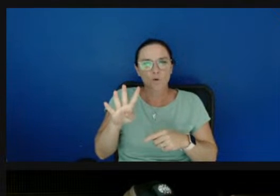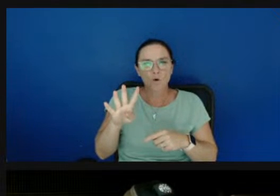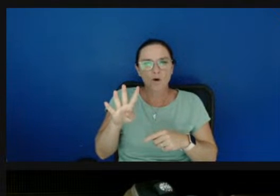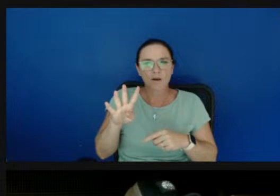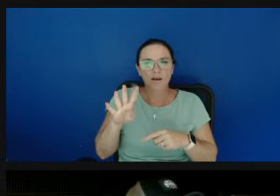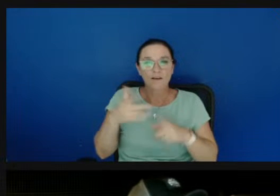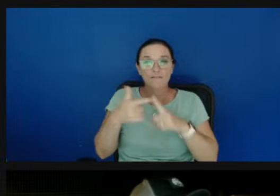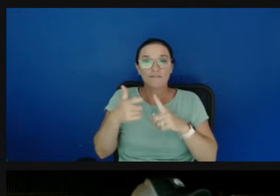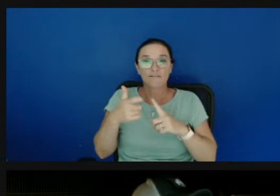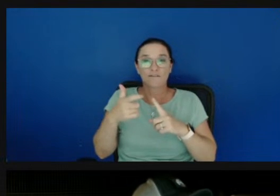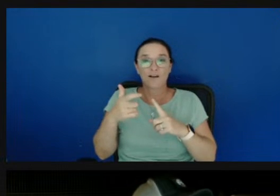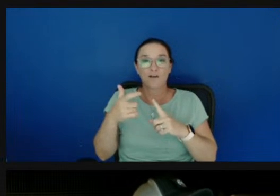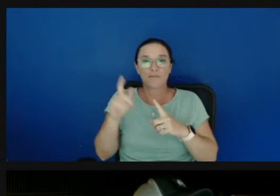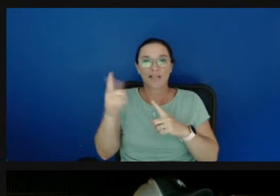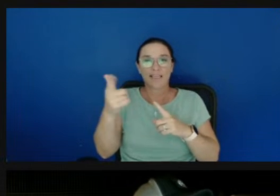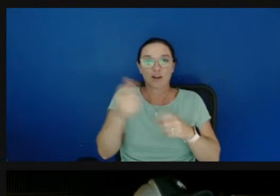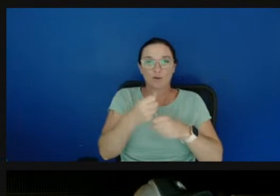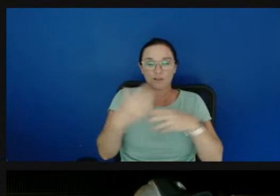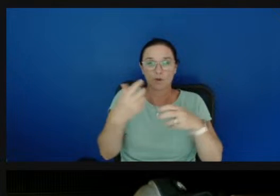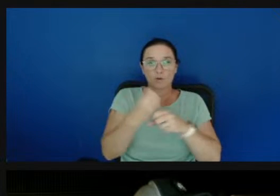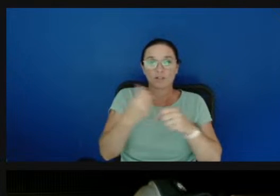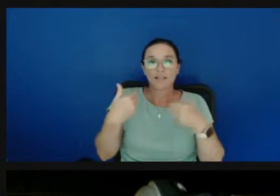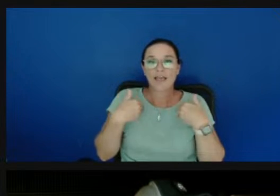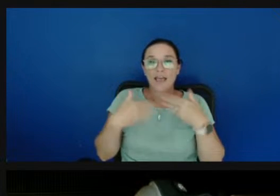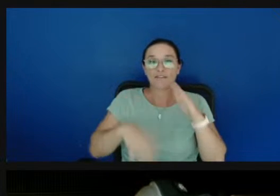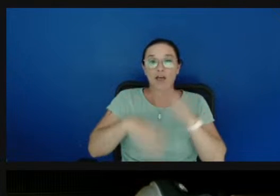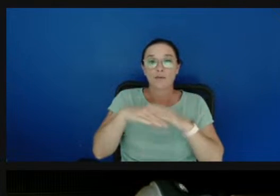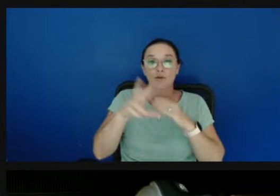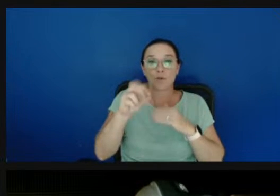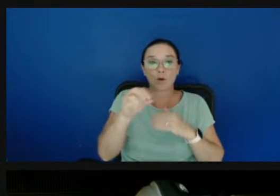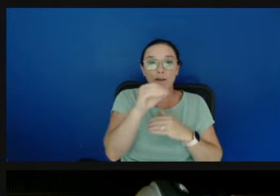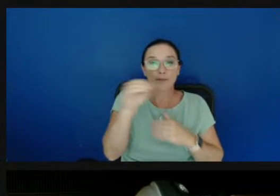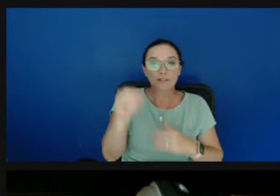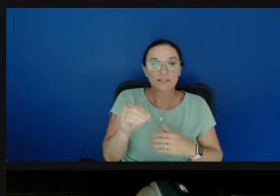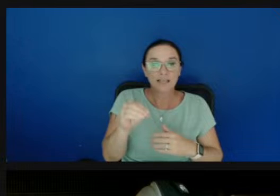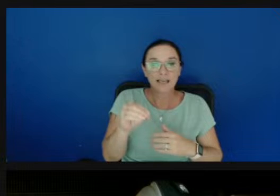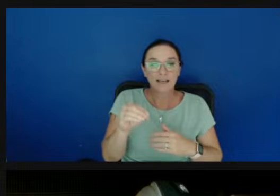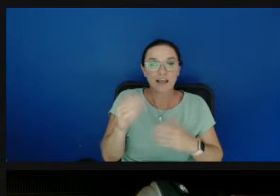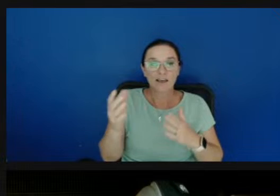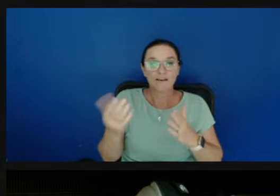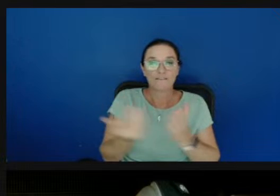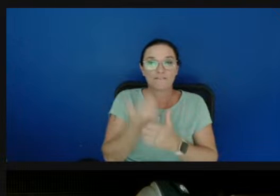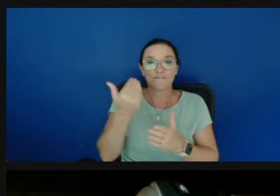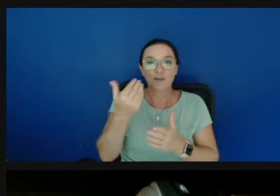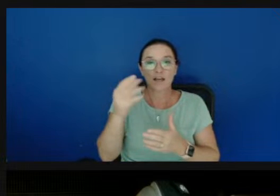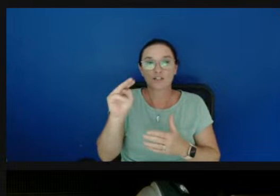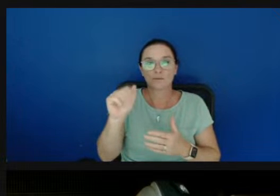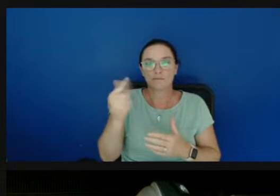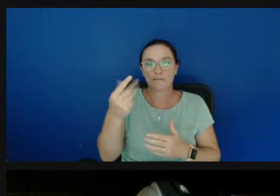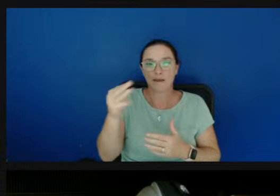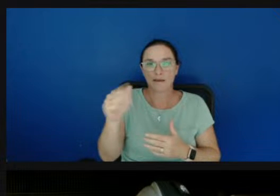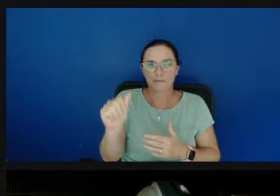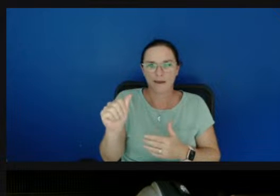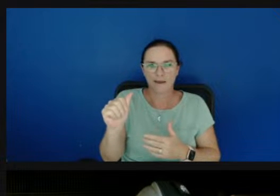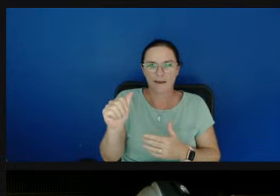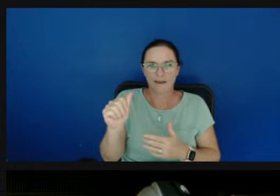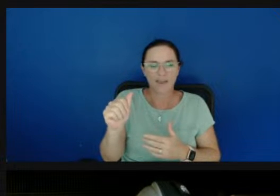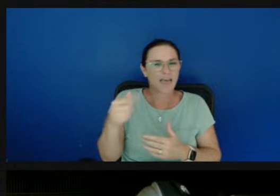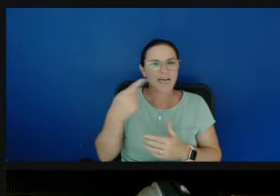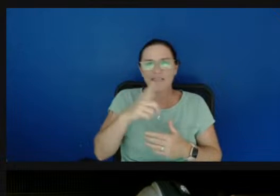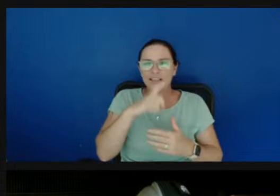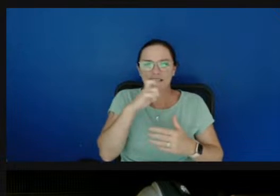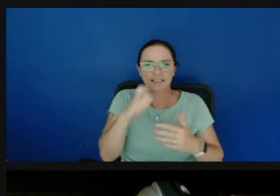later explosions have up to 30% fresh magma. Now, this finding is